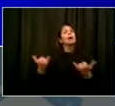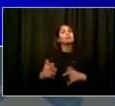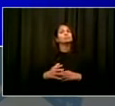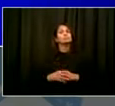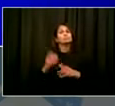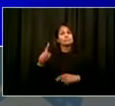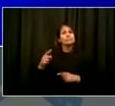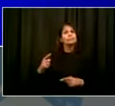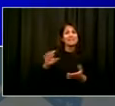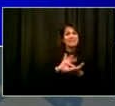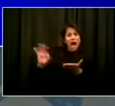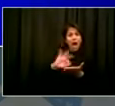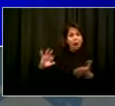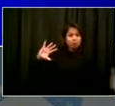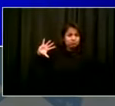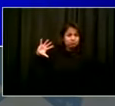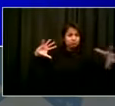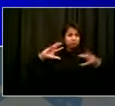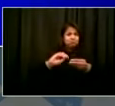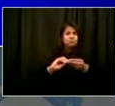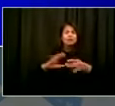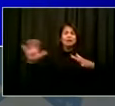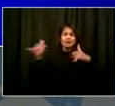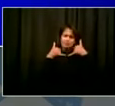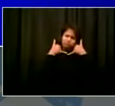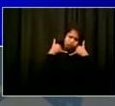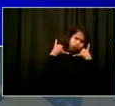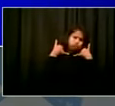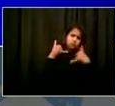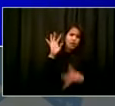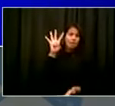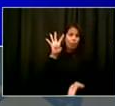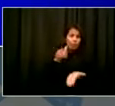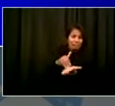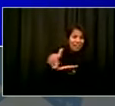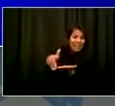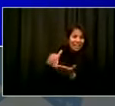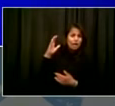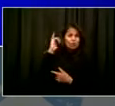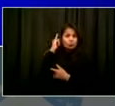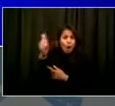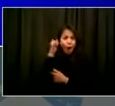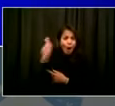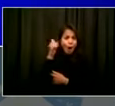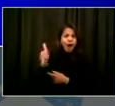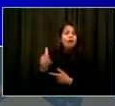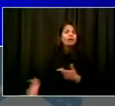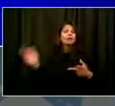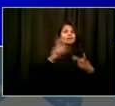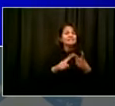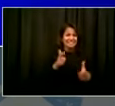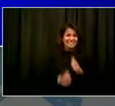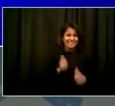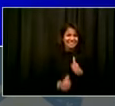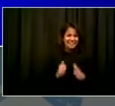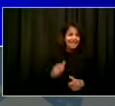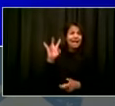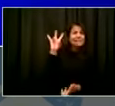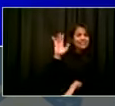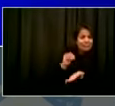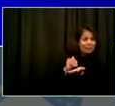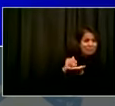outreach, we assisted 500,000 households to actually complete the census. And the digital ads drove over 1 million